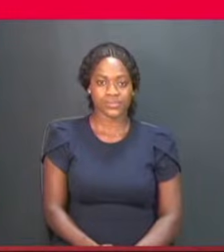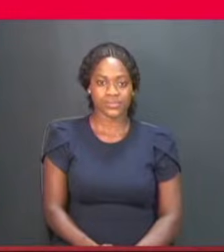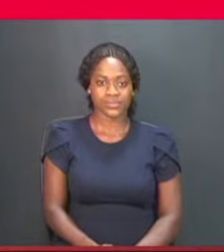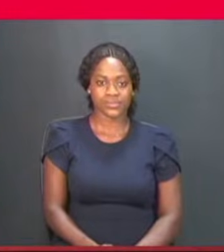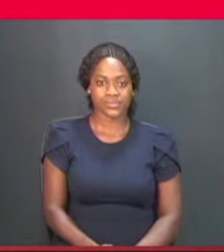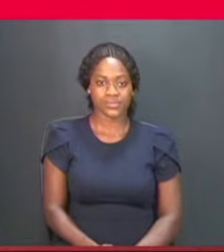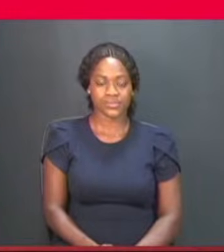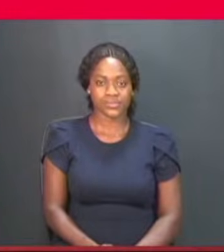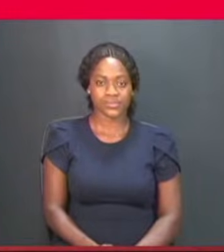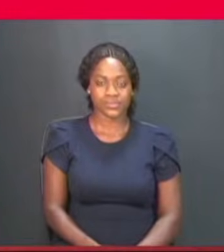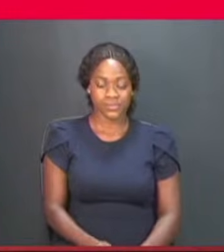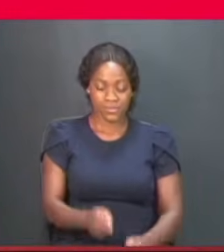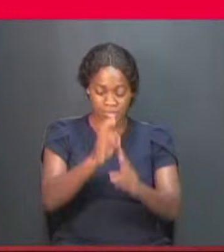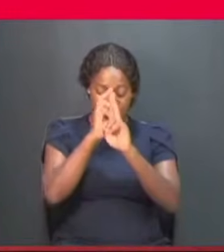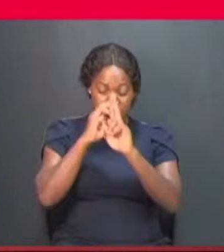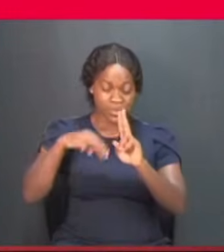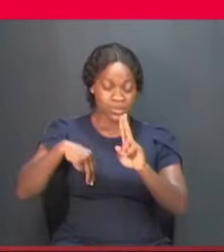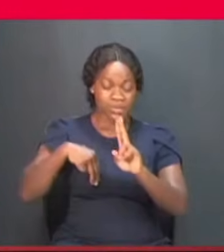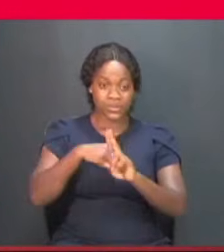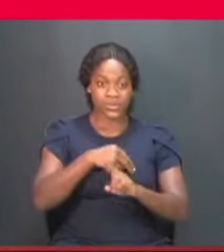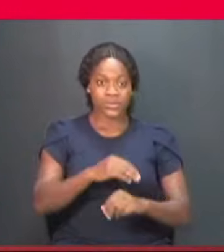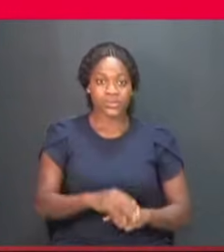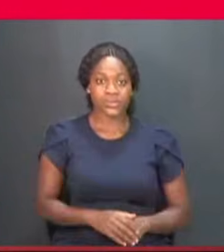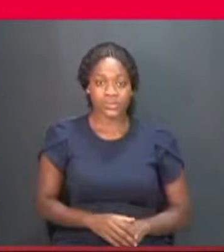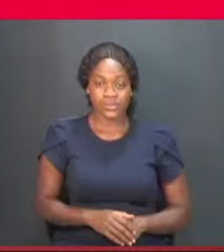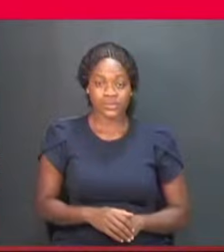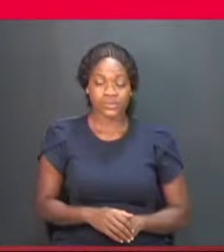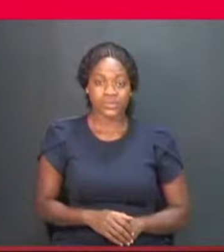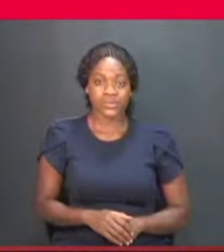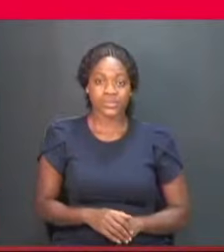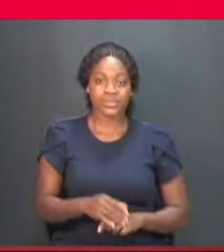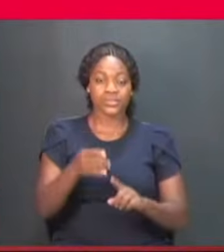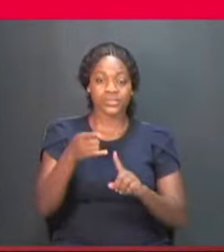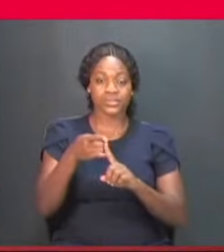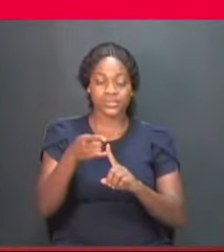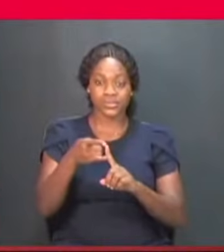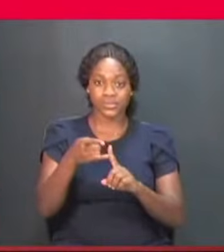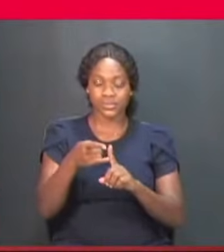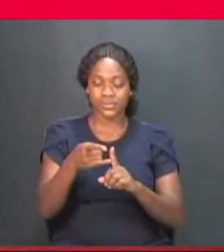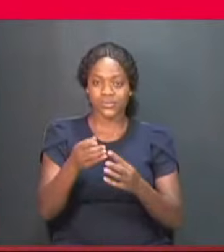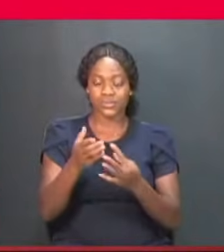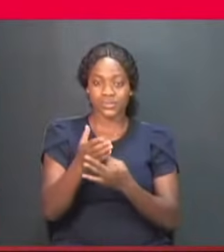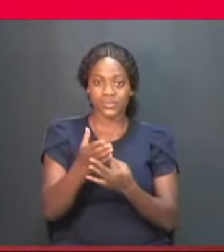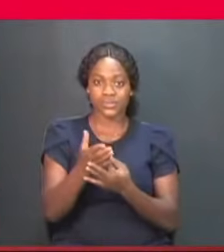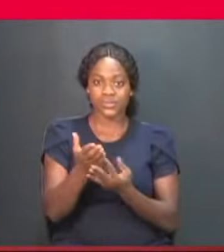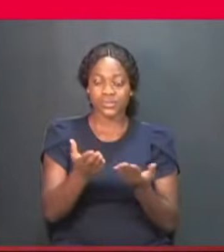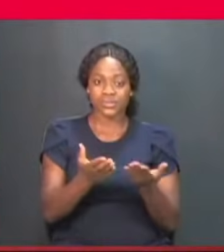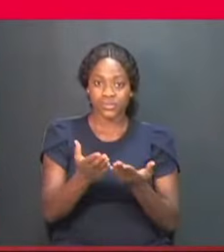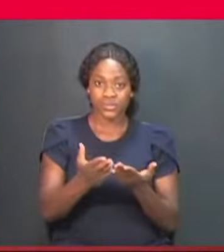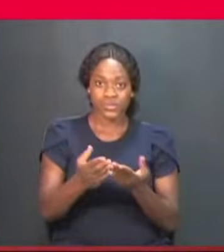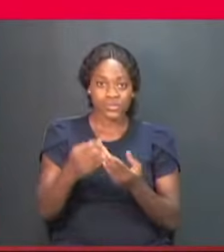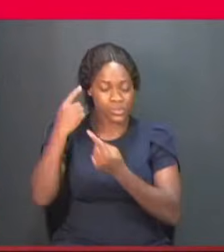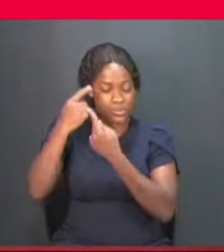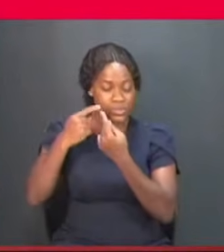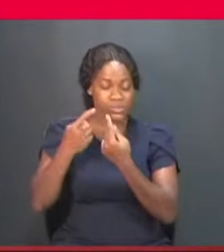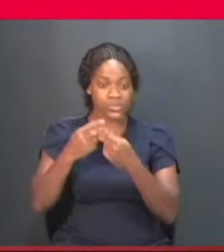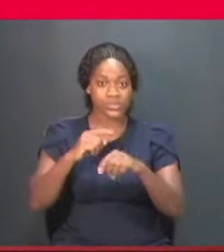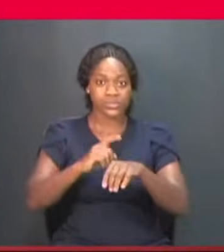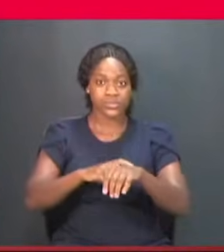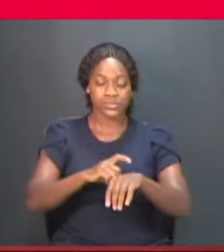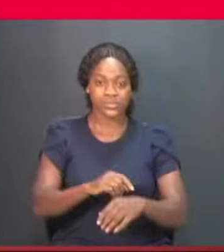Honourable members, the Virtual Access Service Providers Bill 2025 at consideration stage.